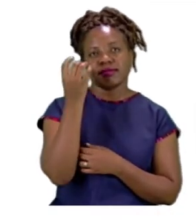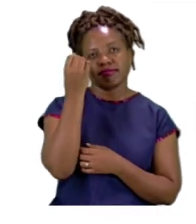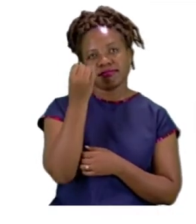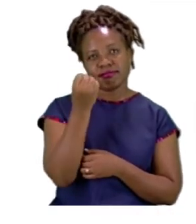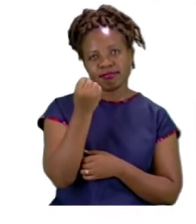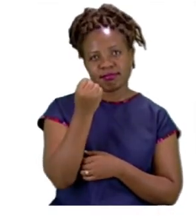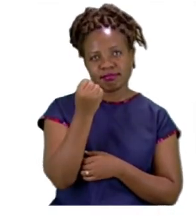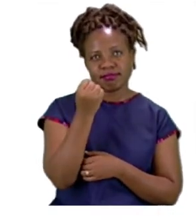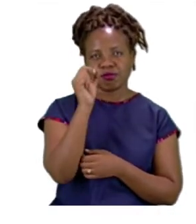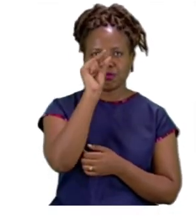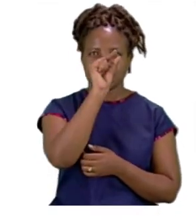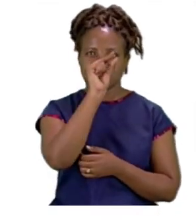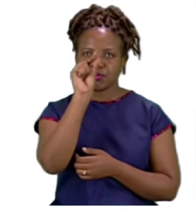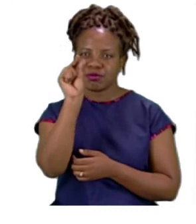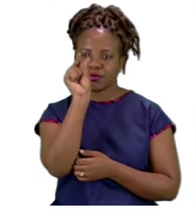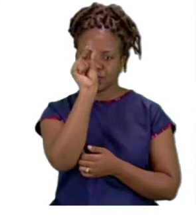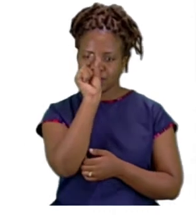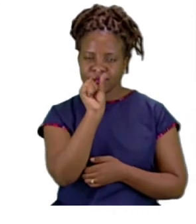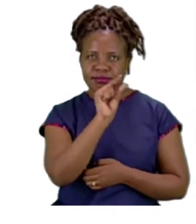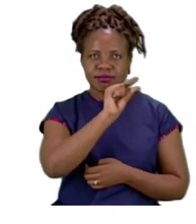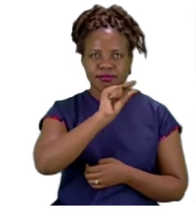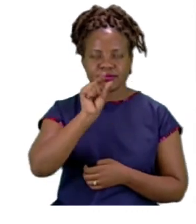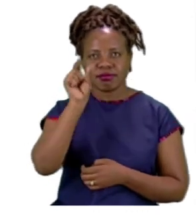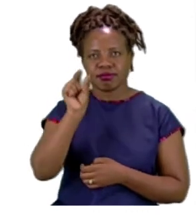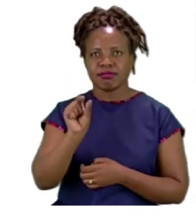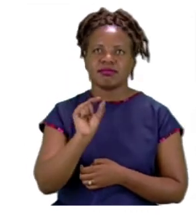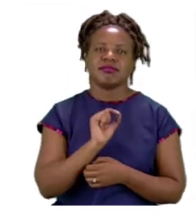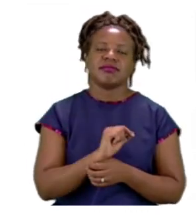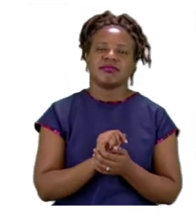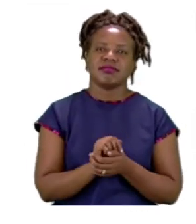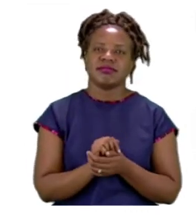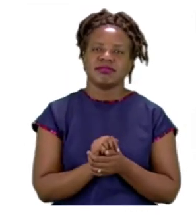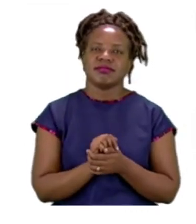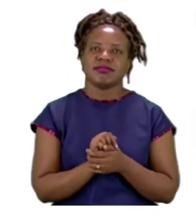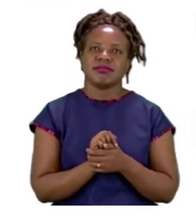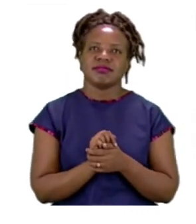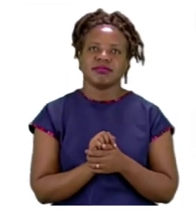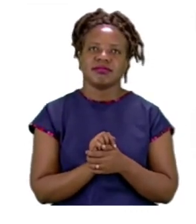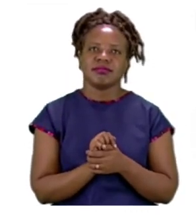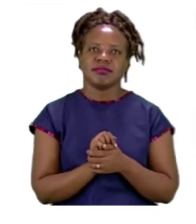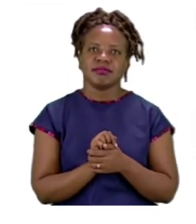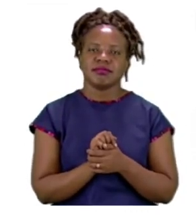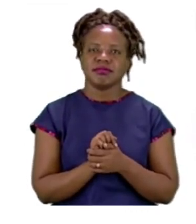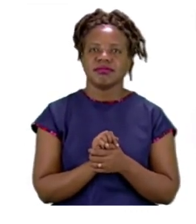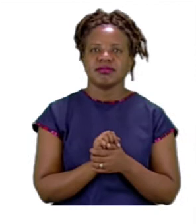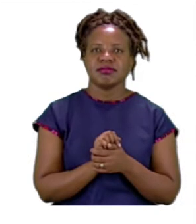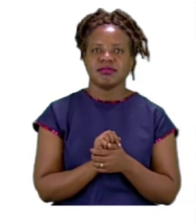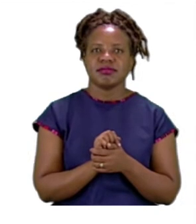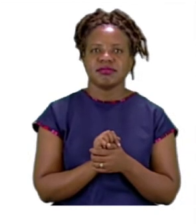a crossword puzzle. Yay! And with our crossword puzzle, we are going